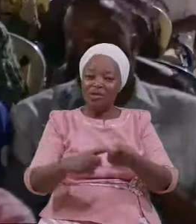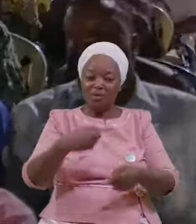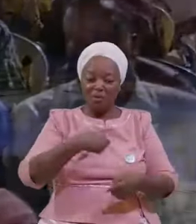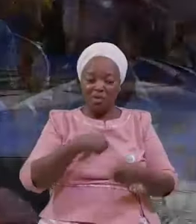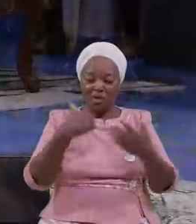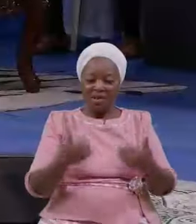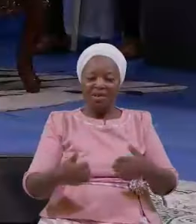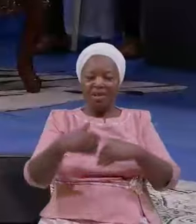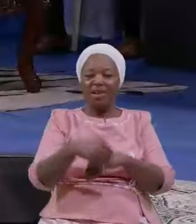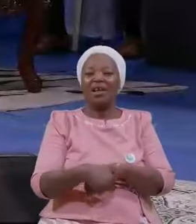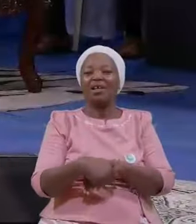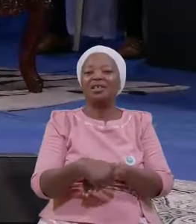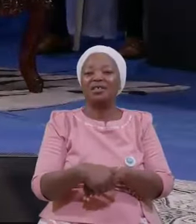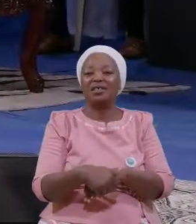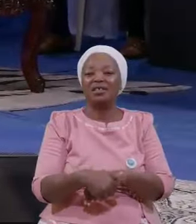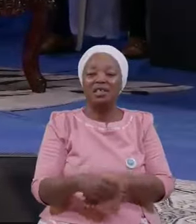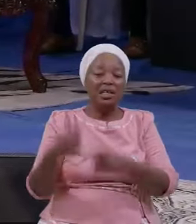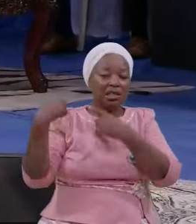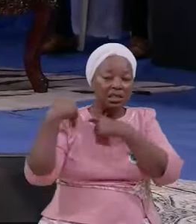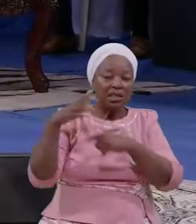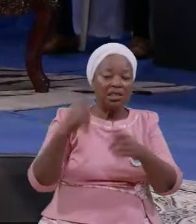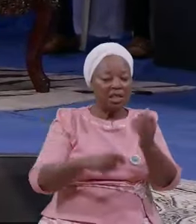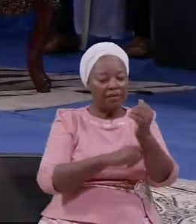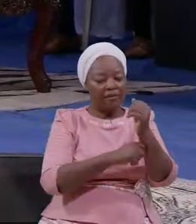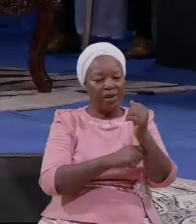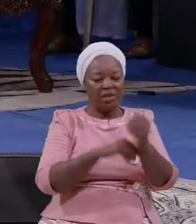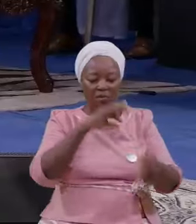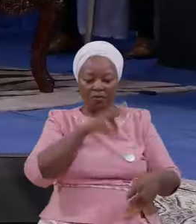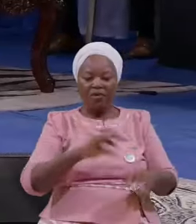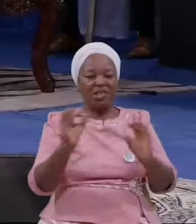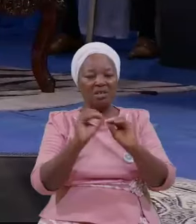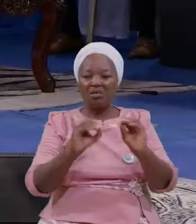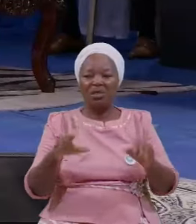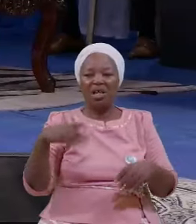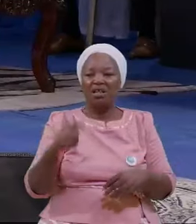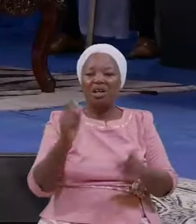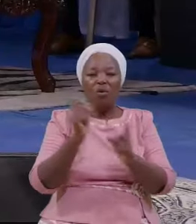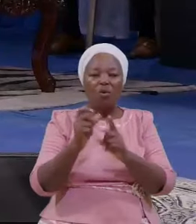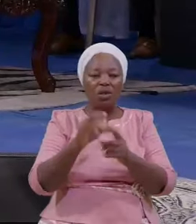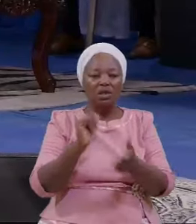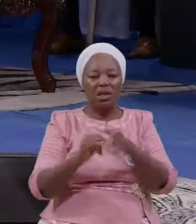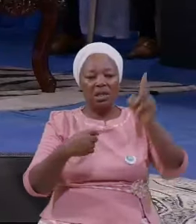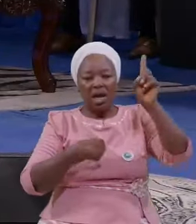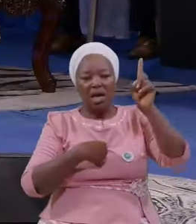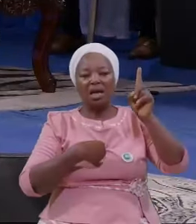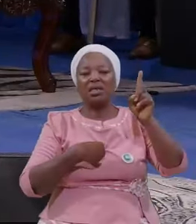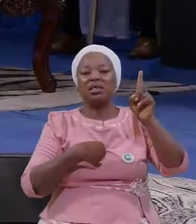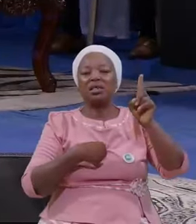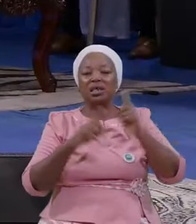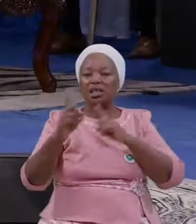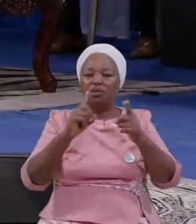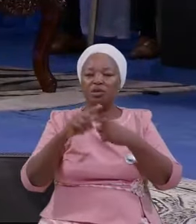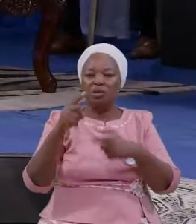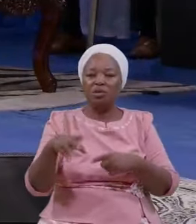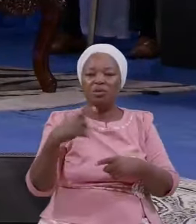flesh profited nothing. The words that I speak unto you. The words that